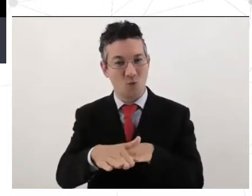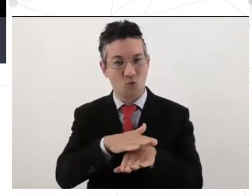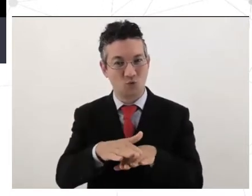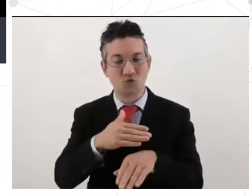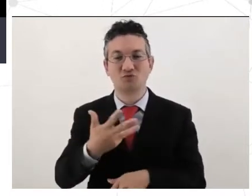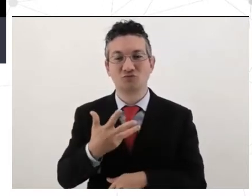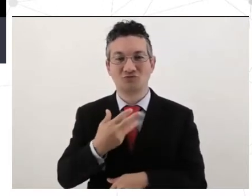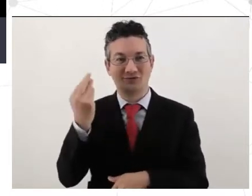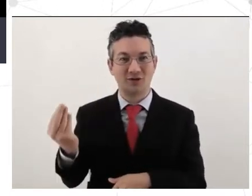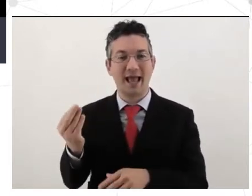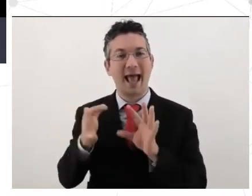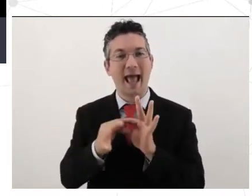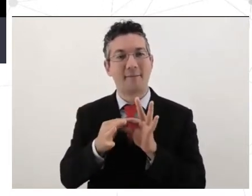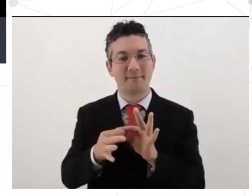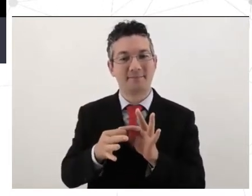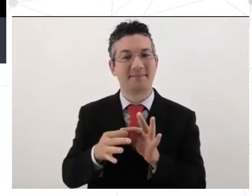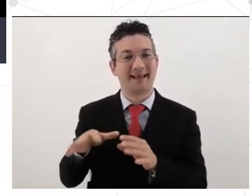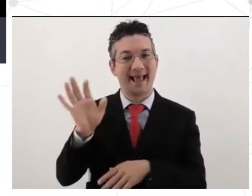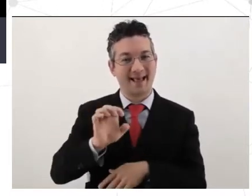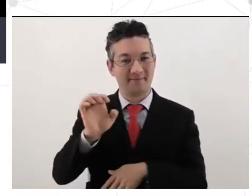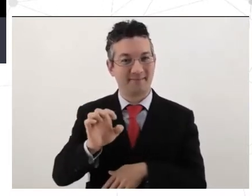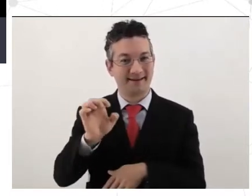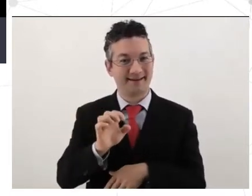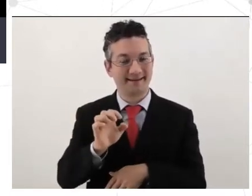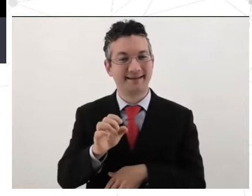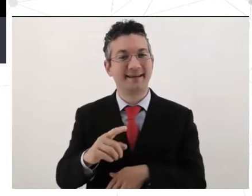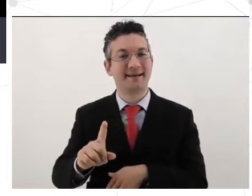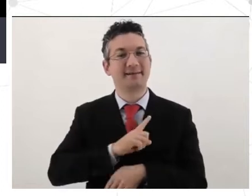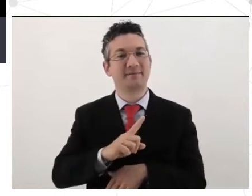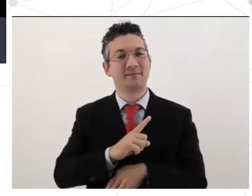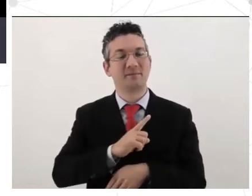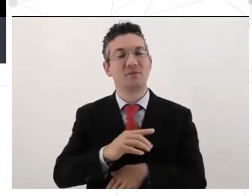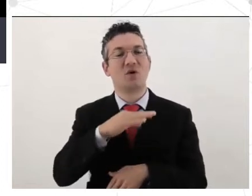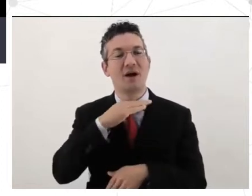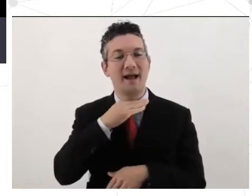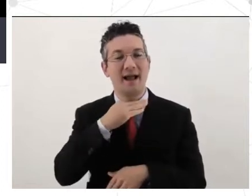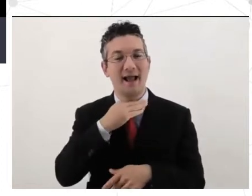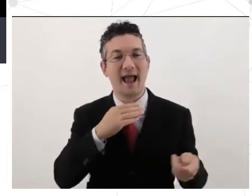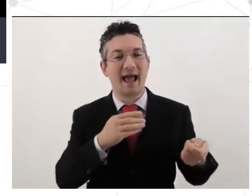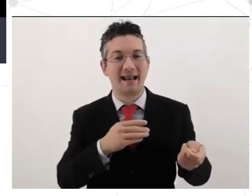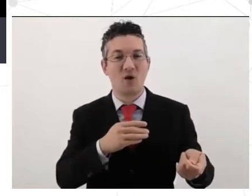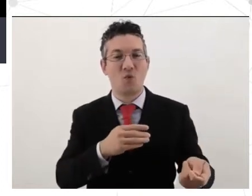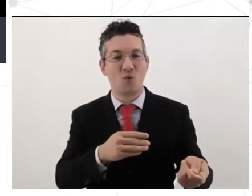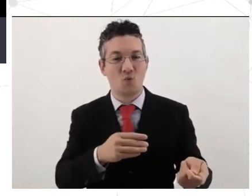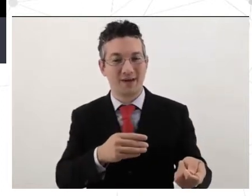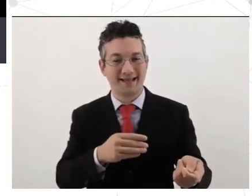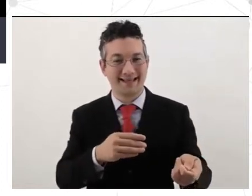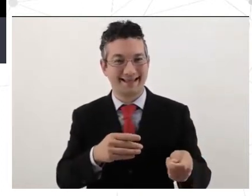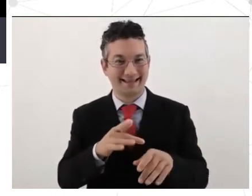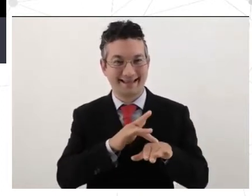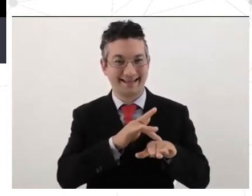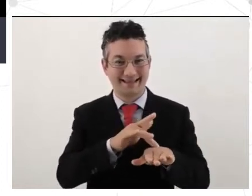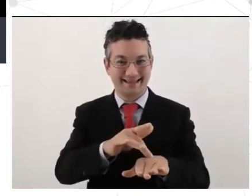That's where the Local Burger is. Excellent. That beacon's really helpful as I can't see past these trees. Fantastic. So let's go there. All